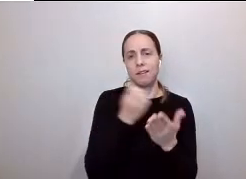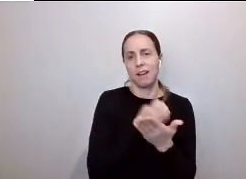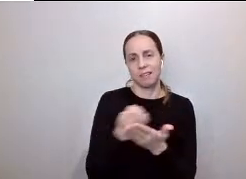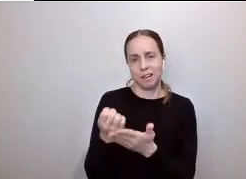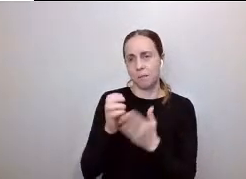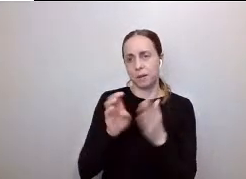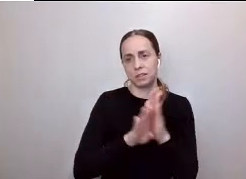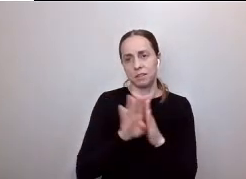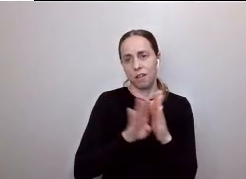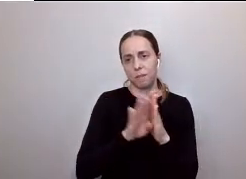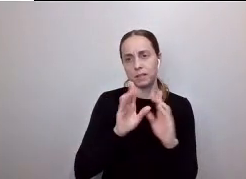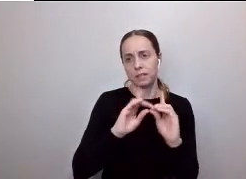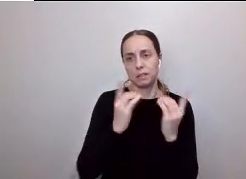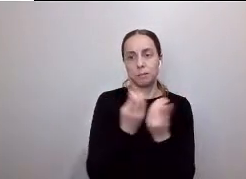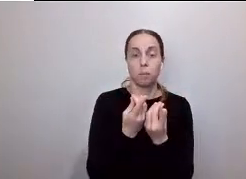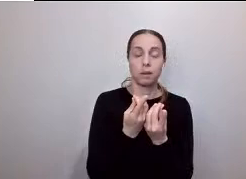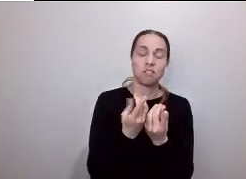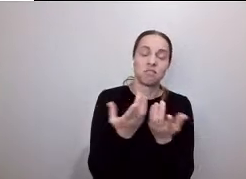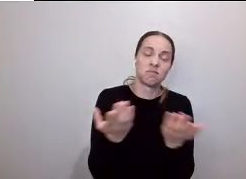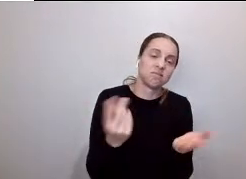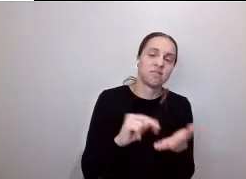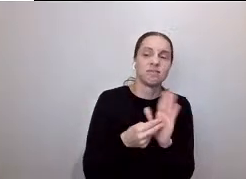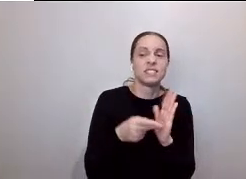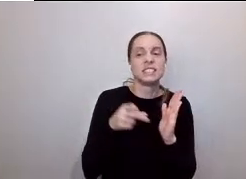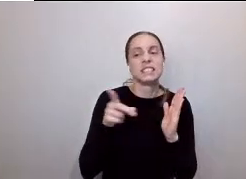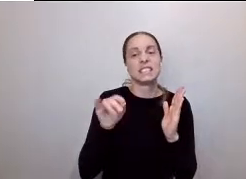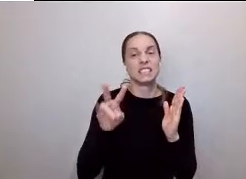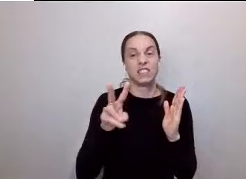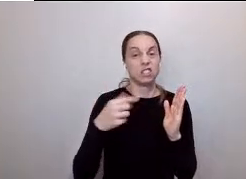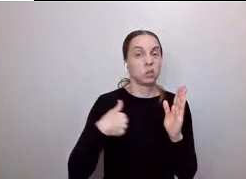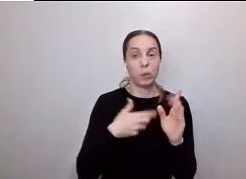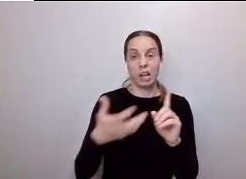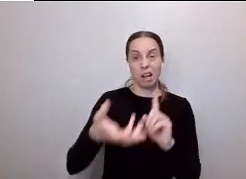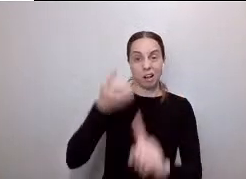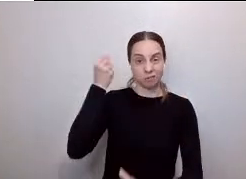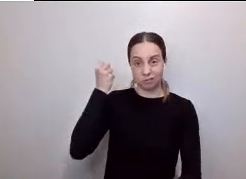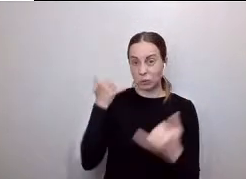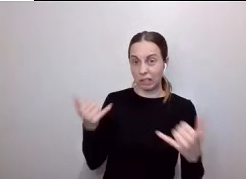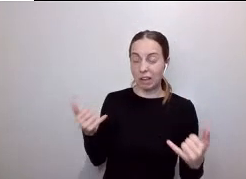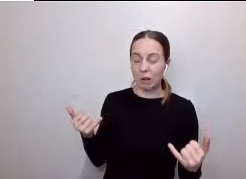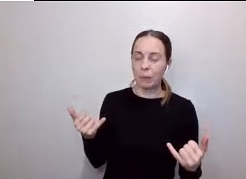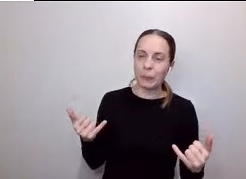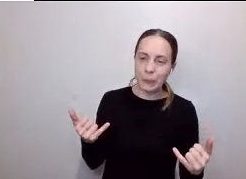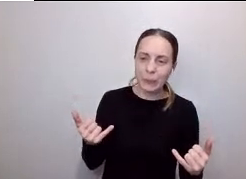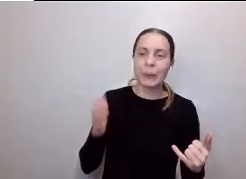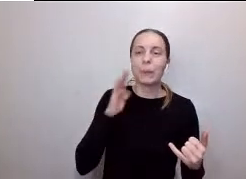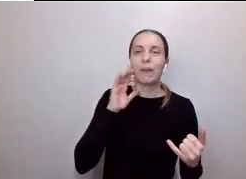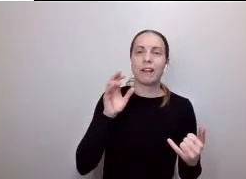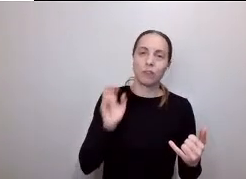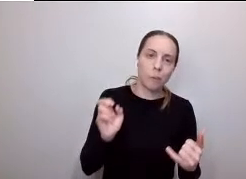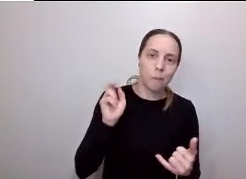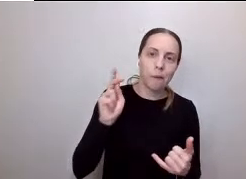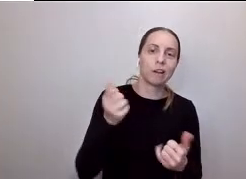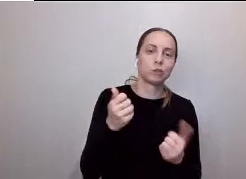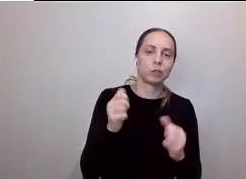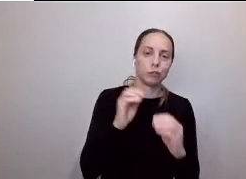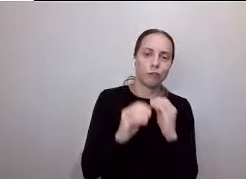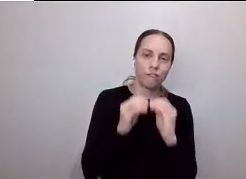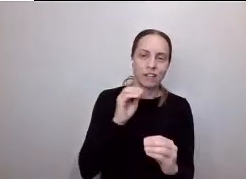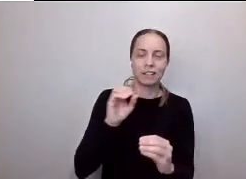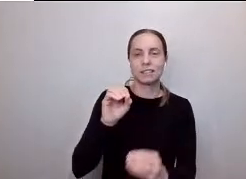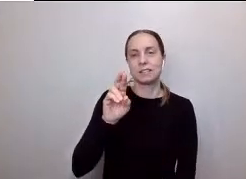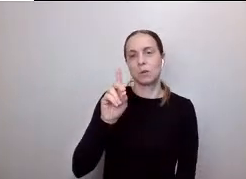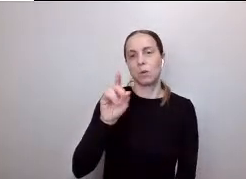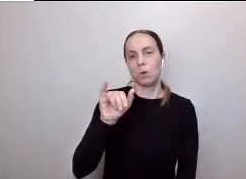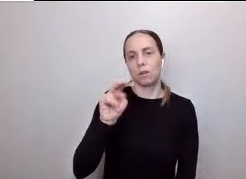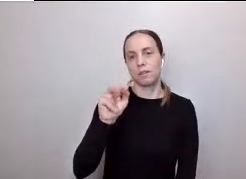these this division away right now, we will end up having to go back and try to fix our ordinances so we're not violating them themselves.